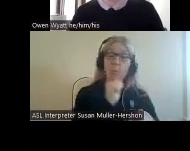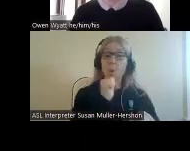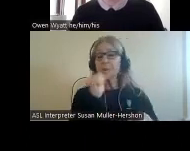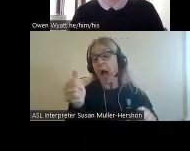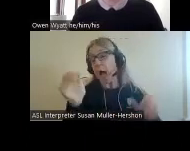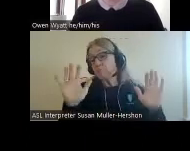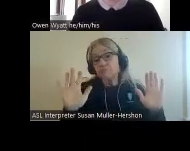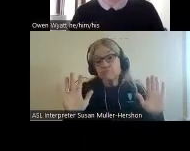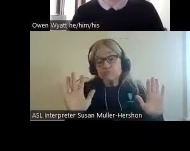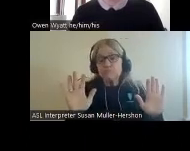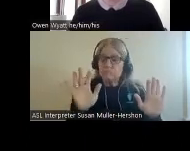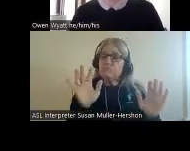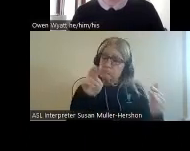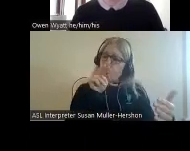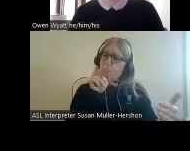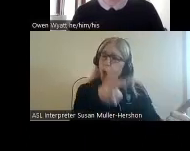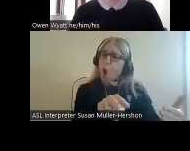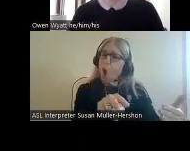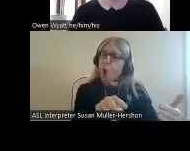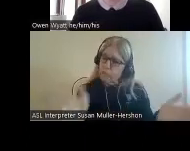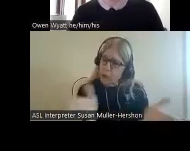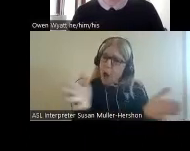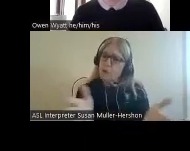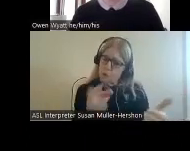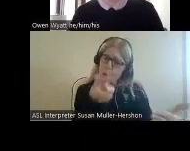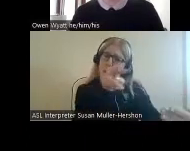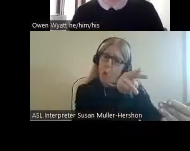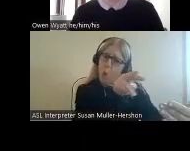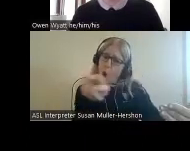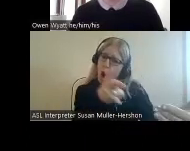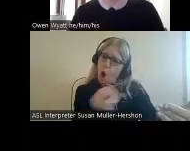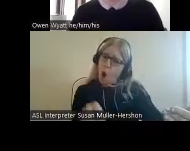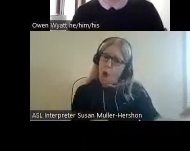encourage you to check out our site. It's at